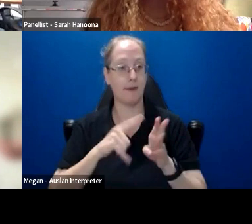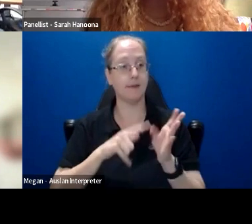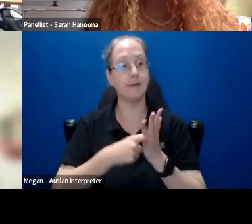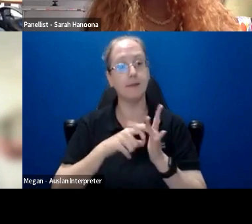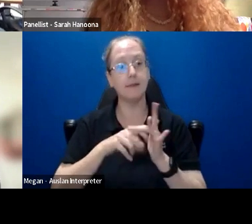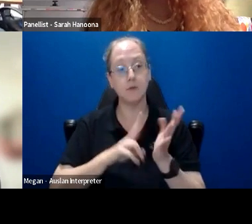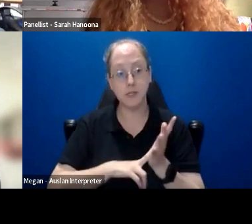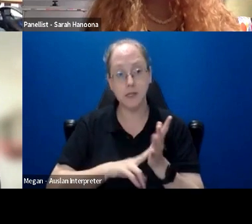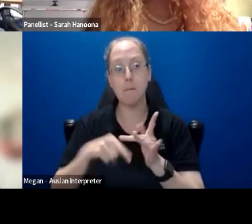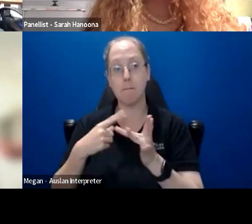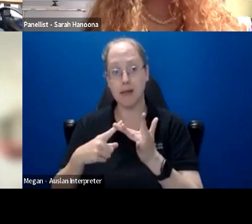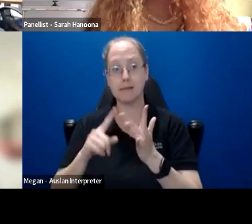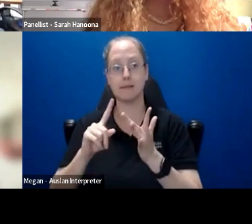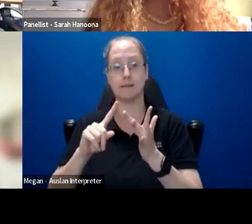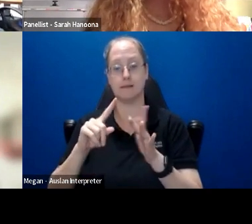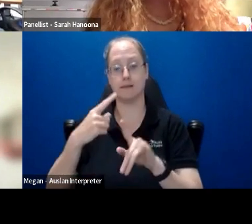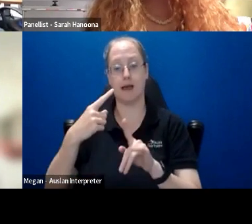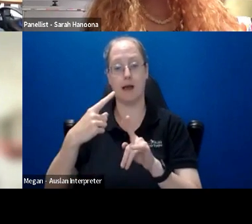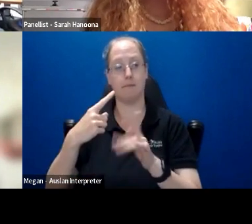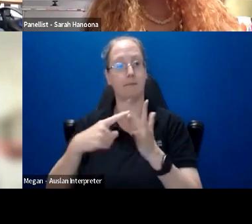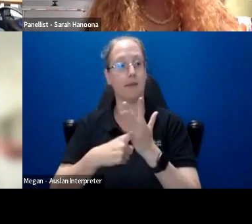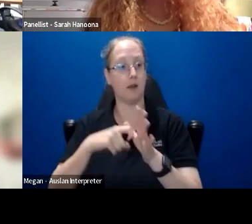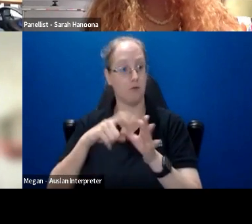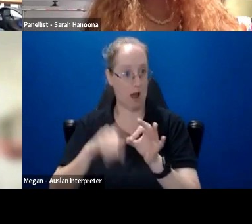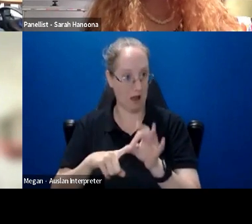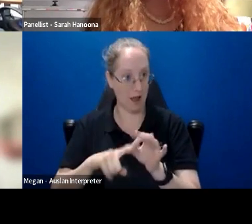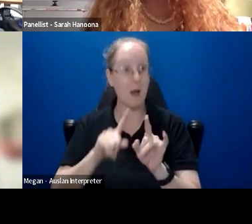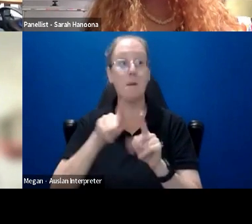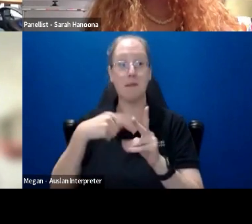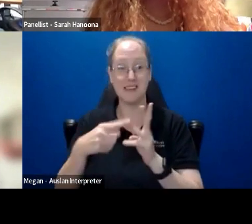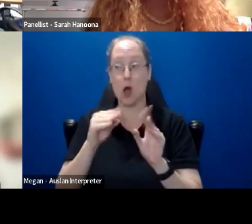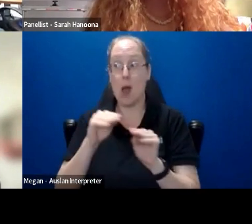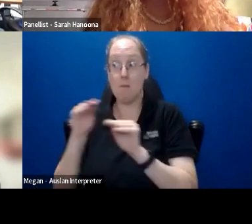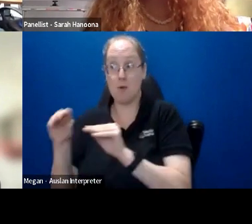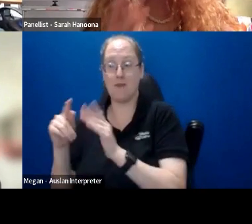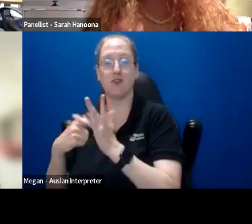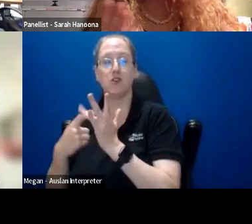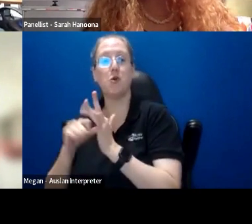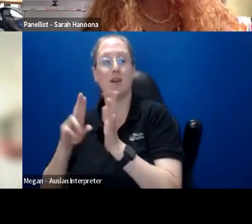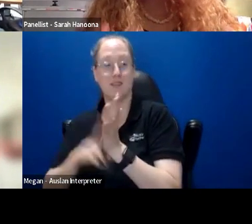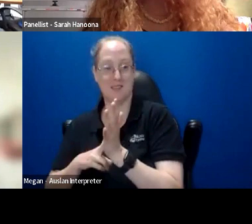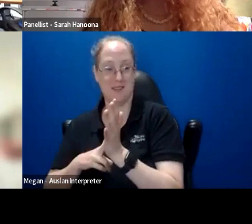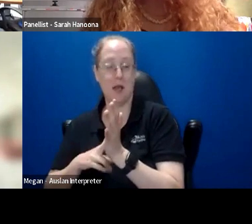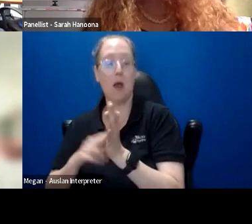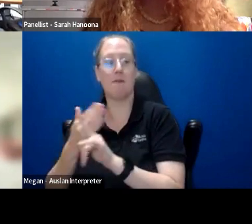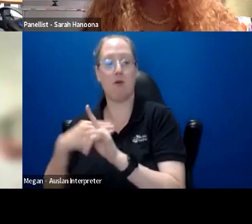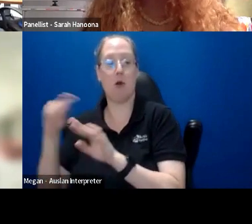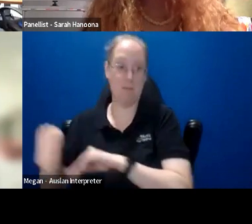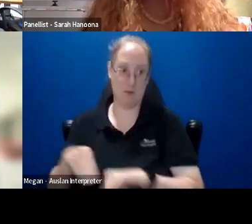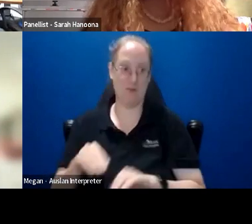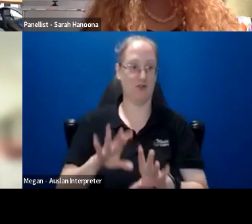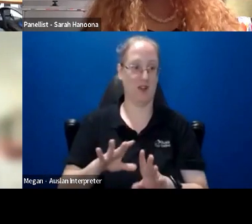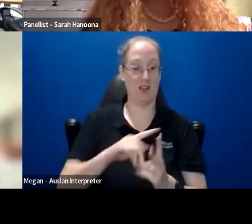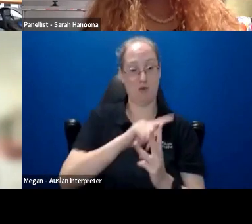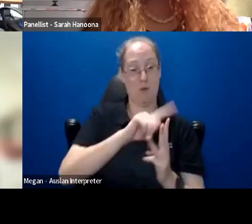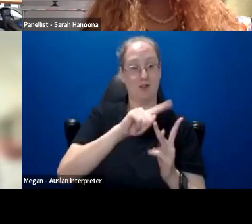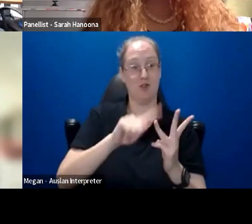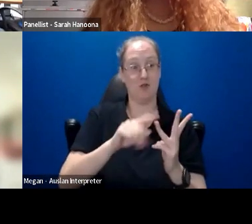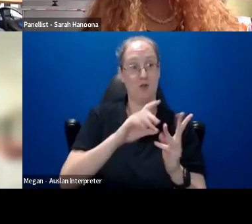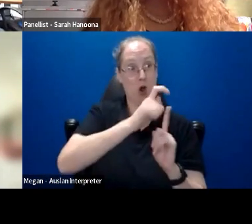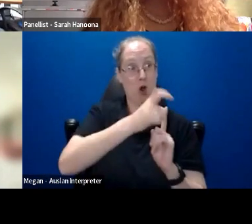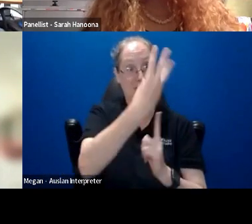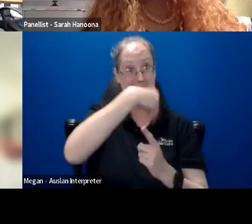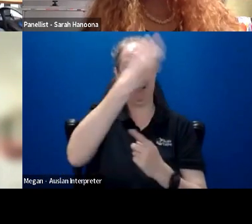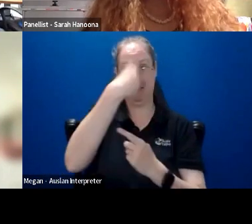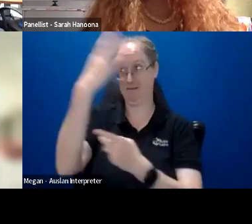in Iraq. Plus I went to Jordan before I came to Australia, and these already 3 different cultures. And then when I came